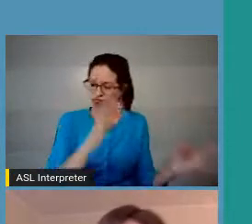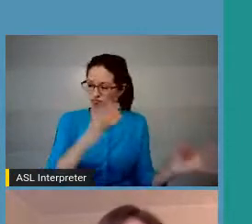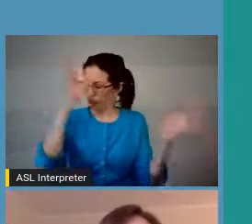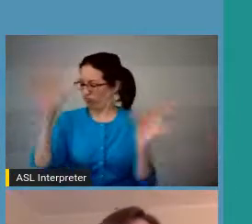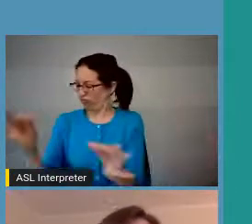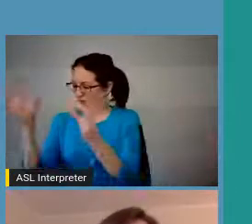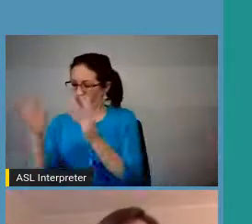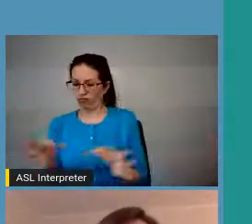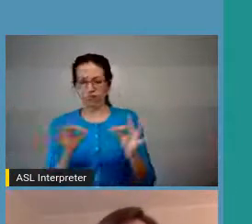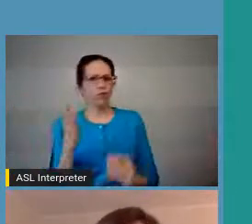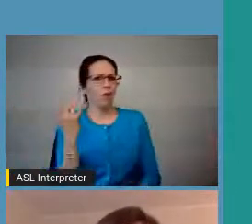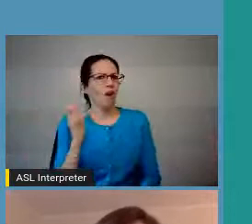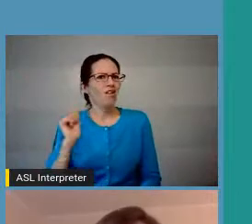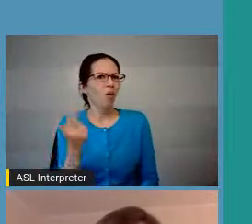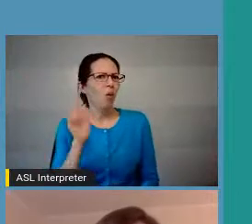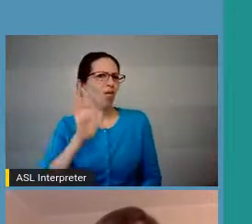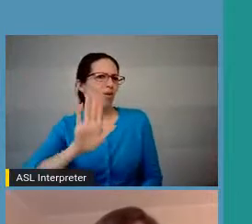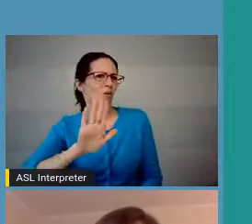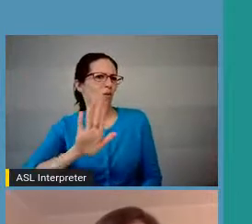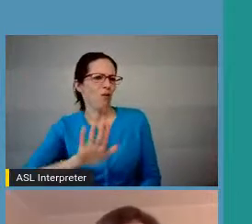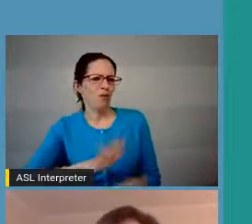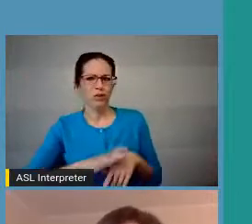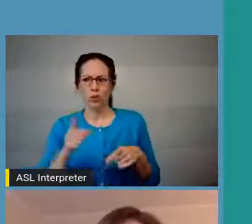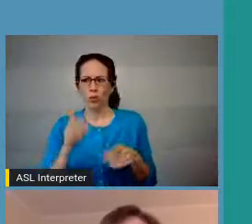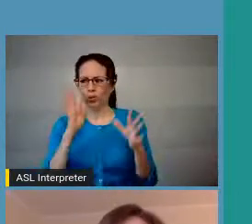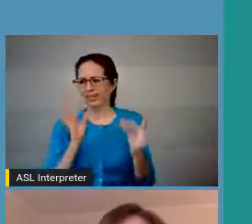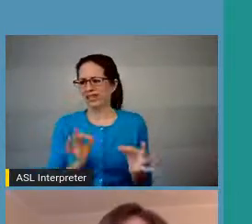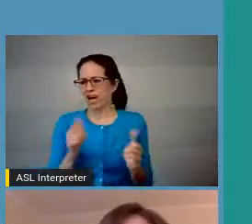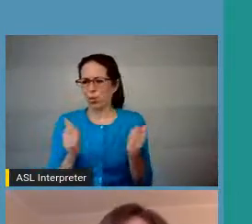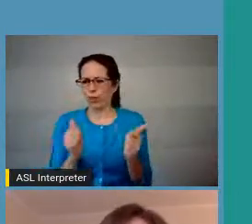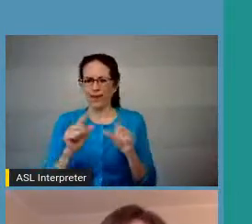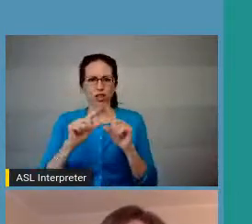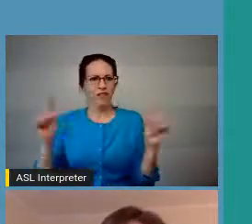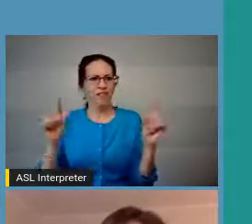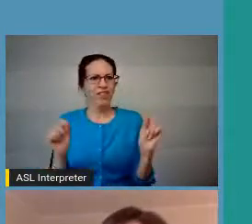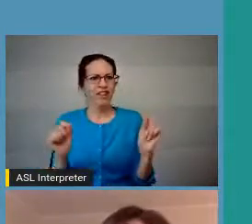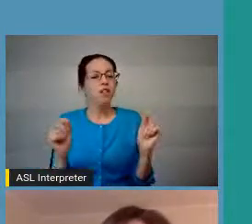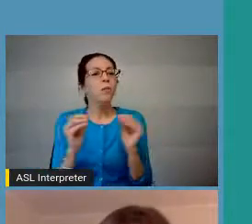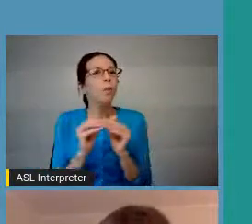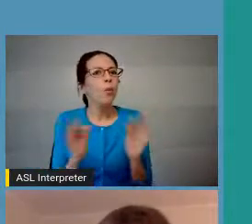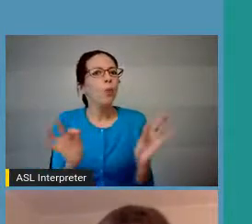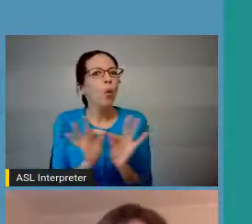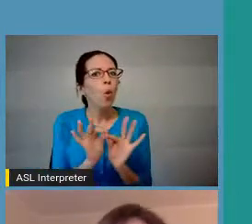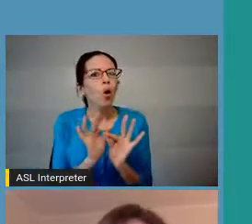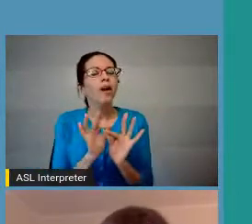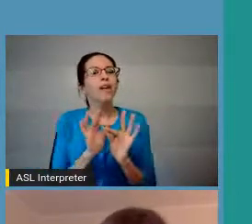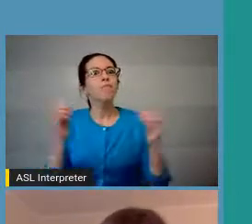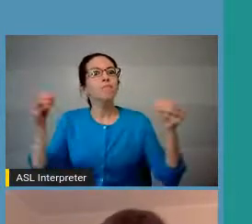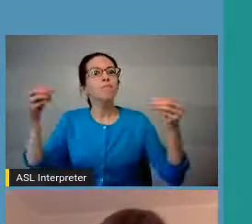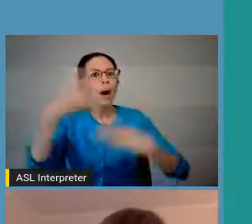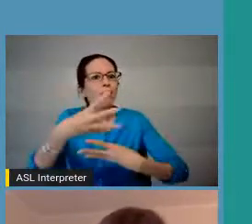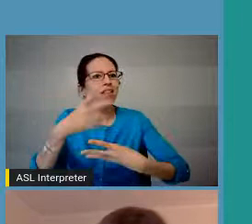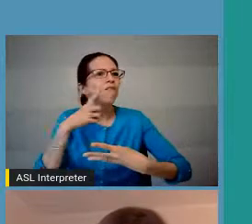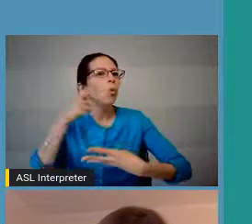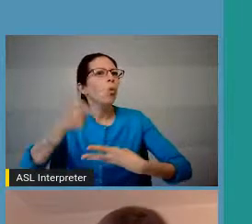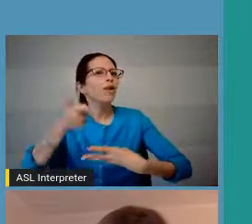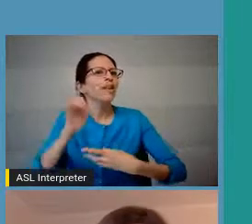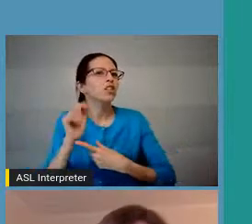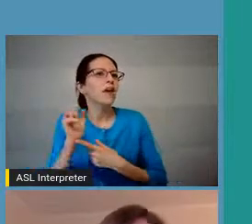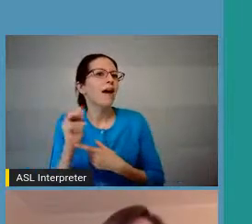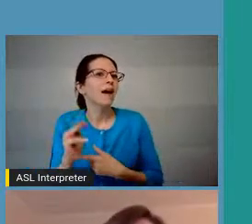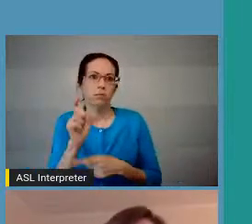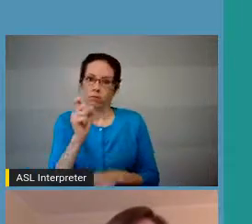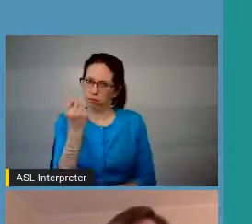do. You determine which fields are to be populated for every item. It needs to be consistent across the